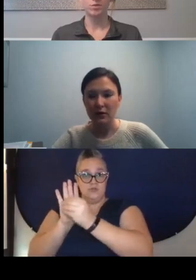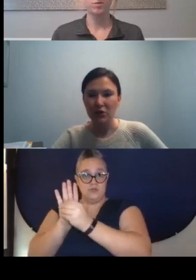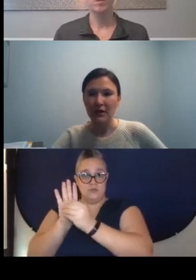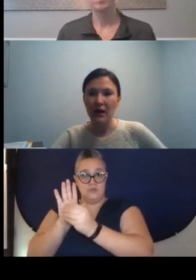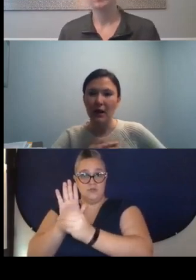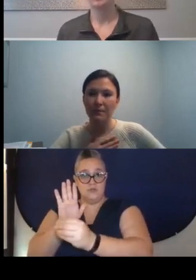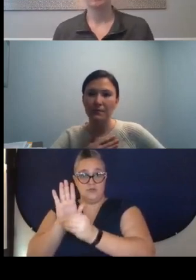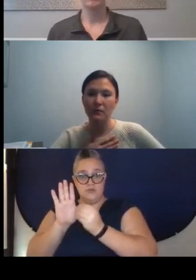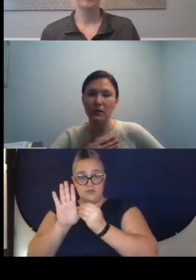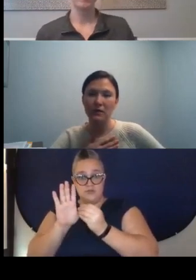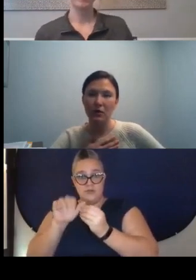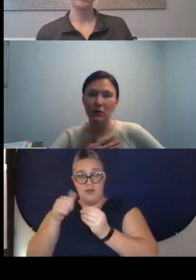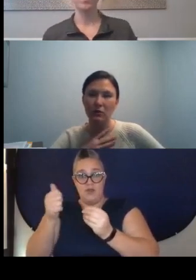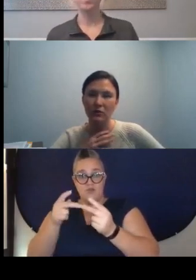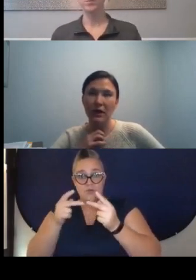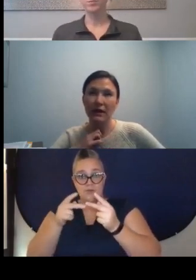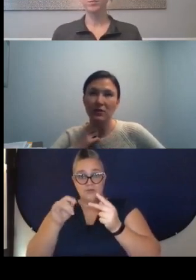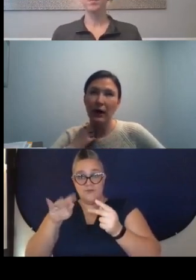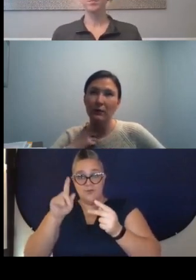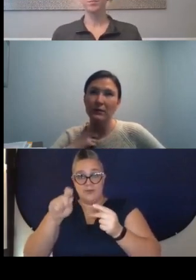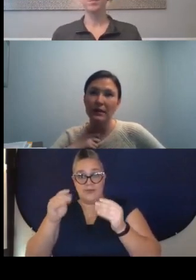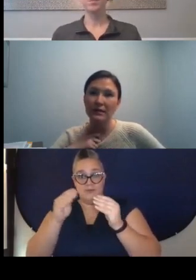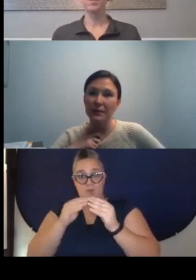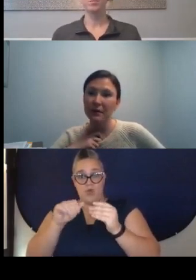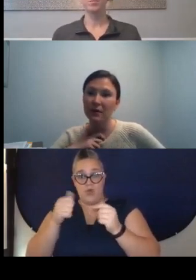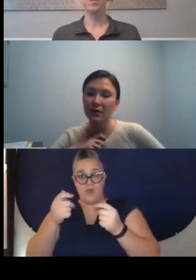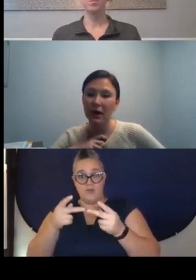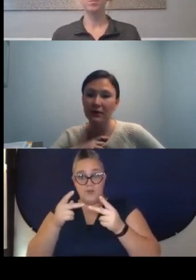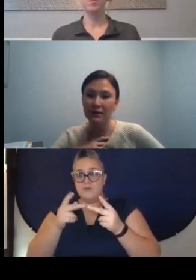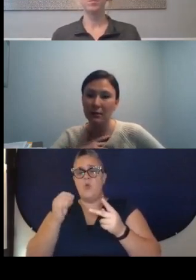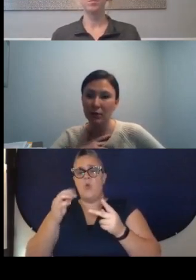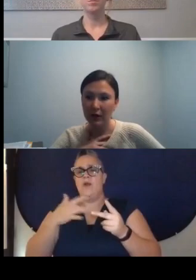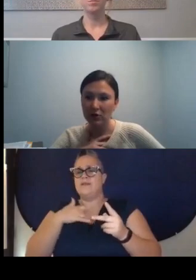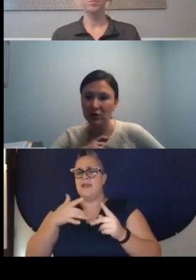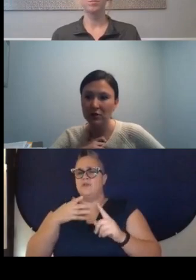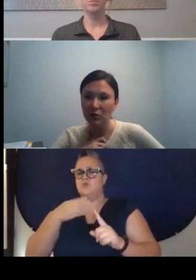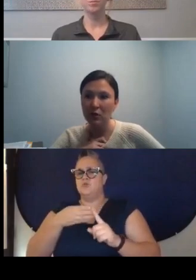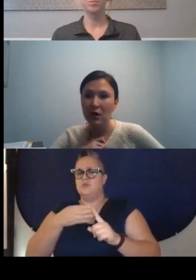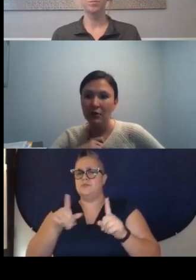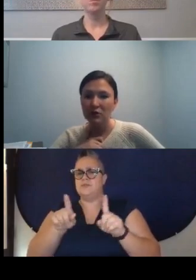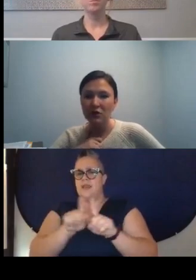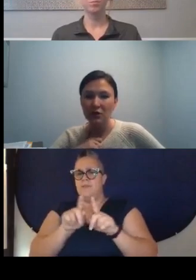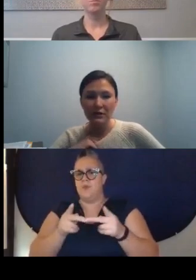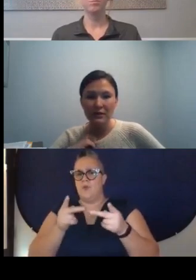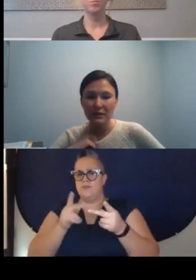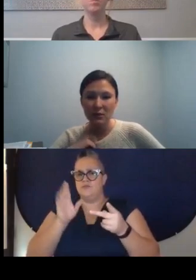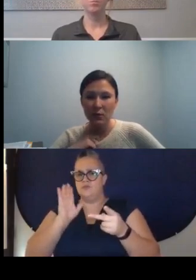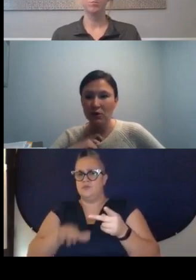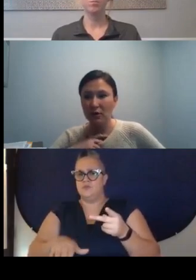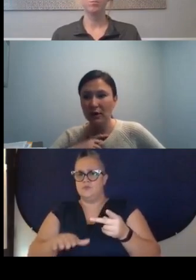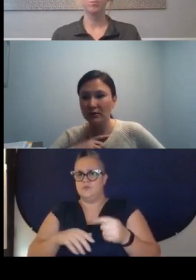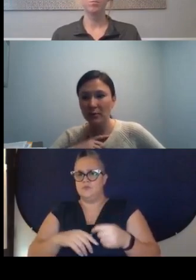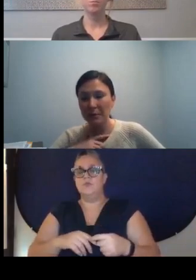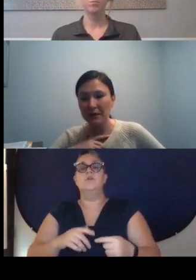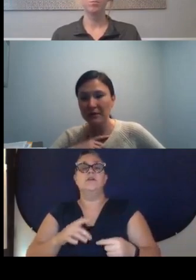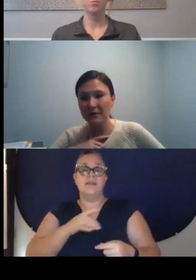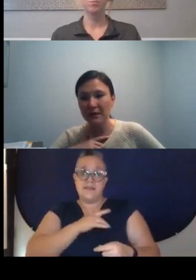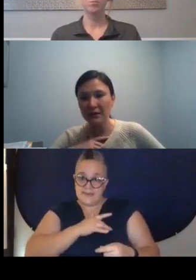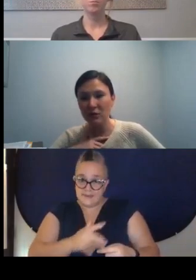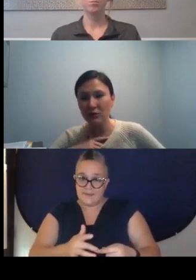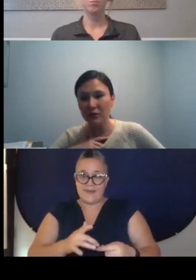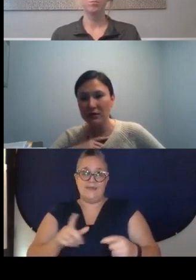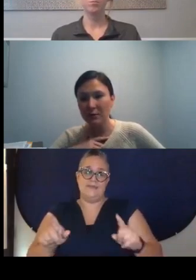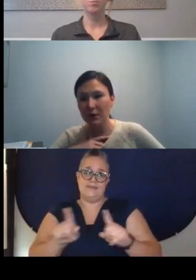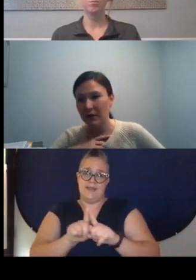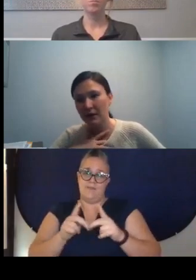That's a good question. So I would say typically they're at the same location. So there's certain instances where a transfer may be